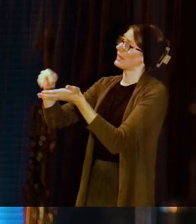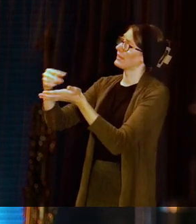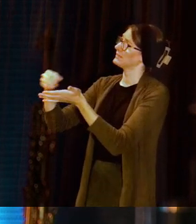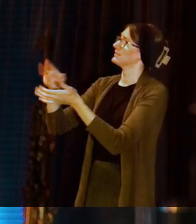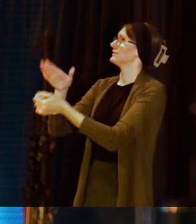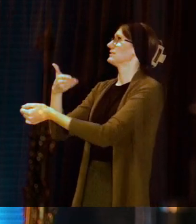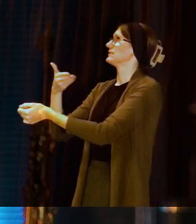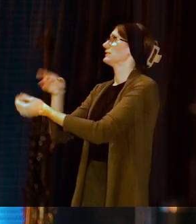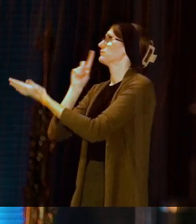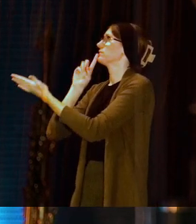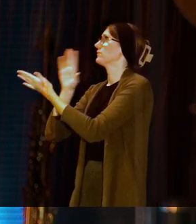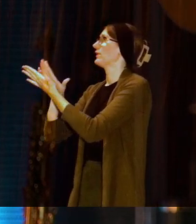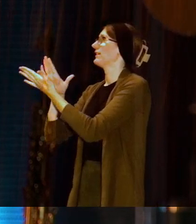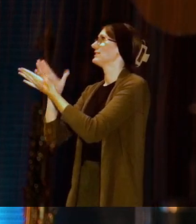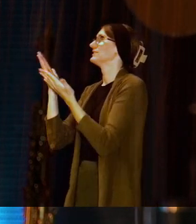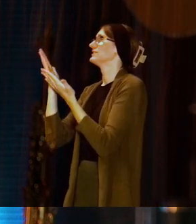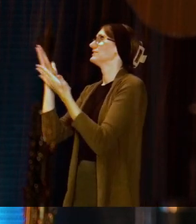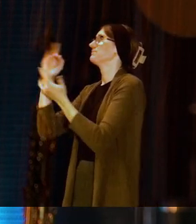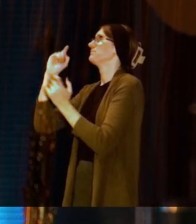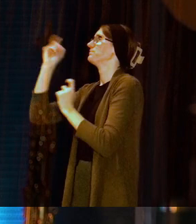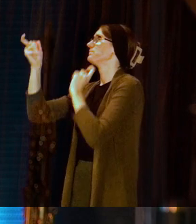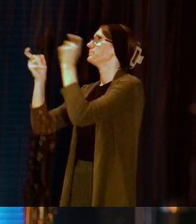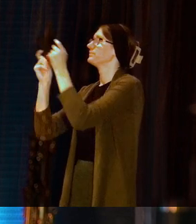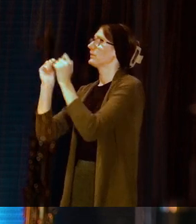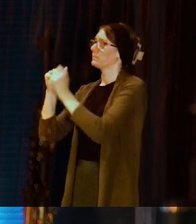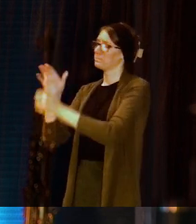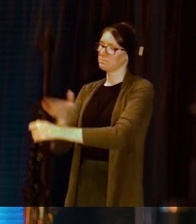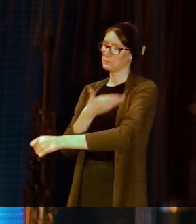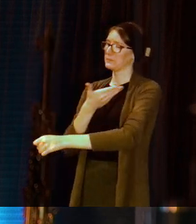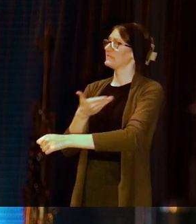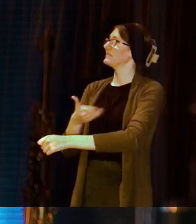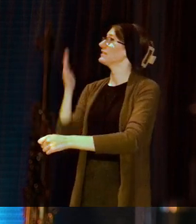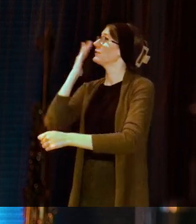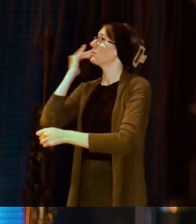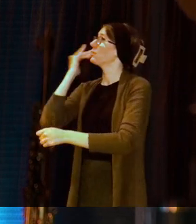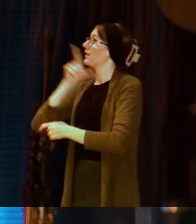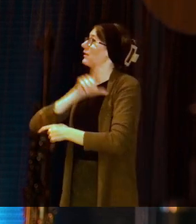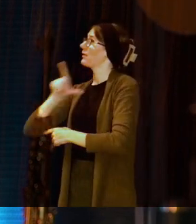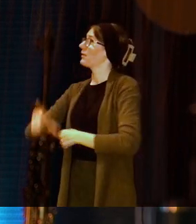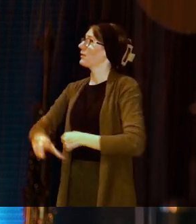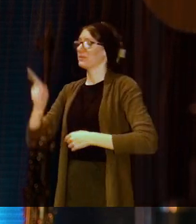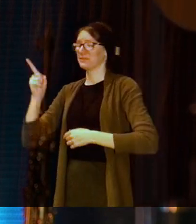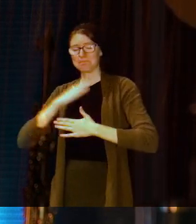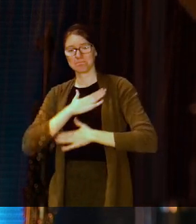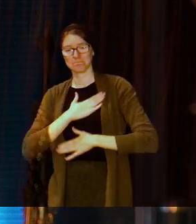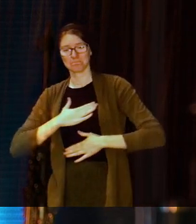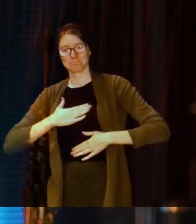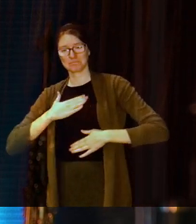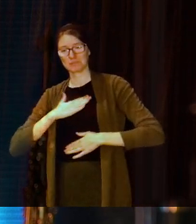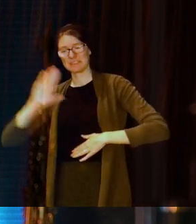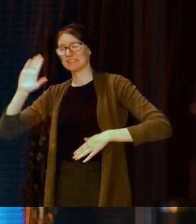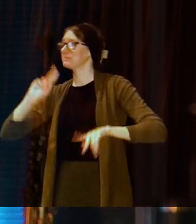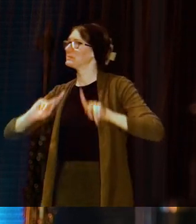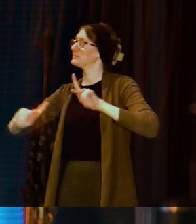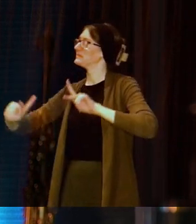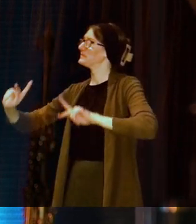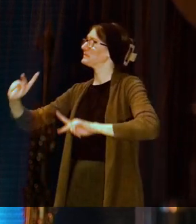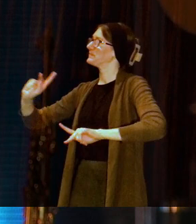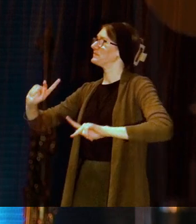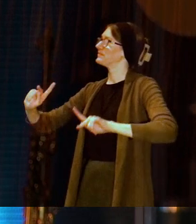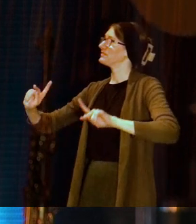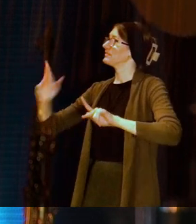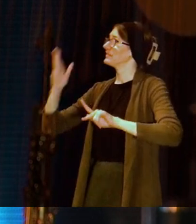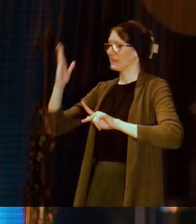sing praises to him with timbrel and lyre. For the Lord takes pleasure in his people. He will